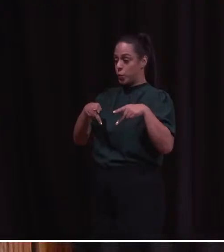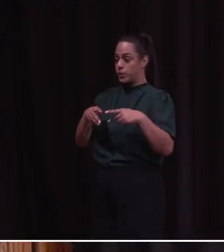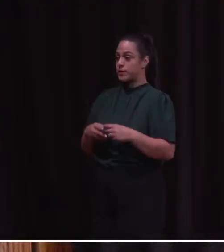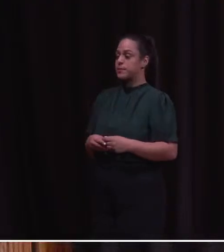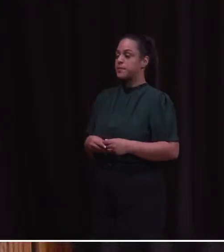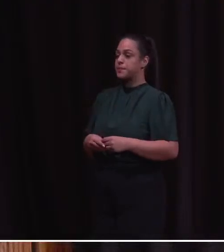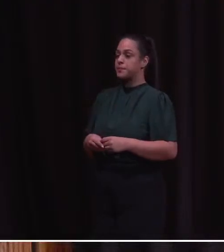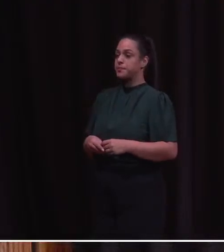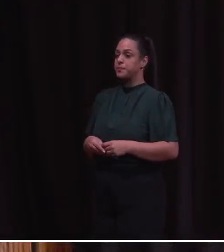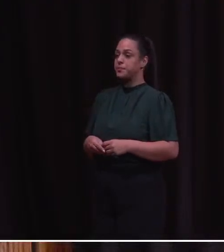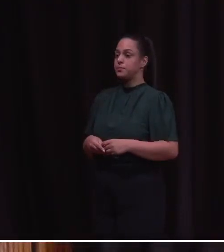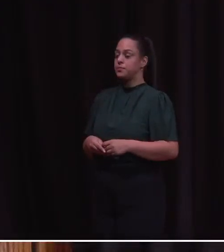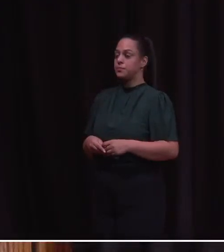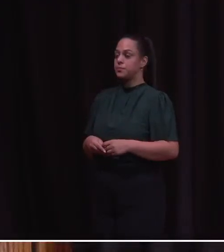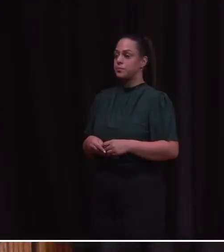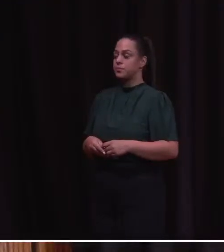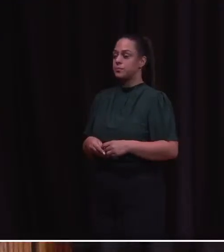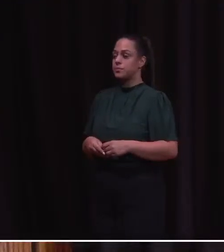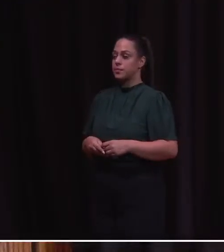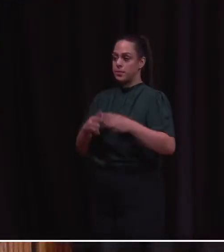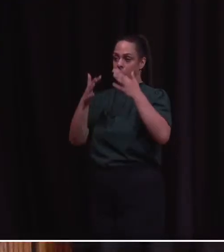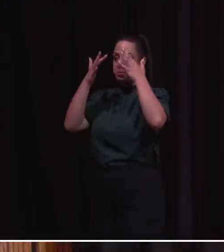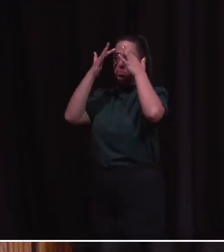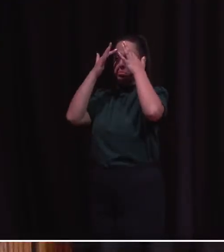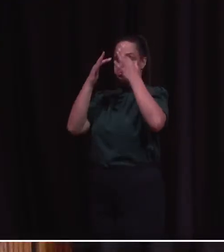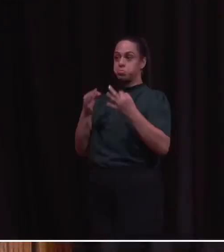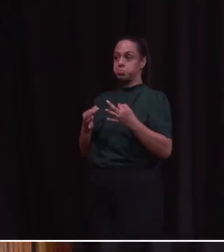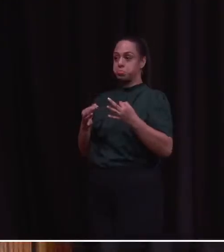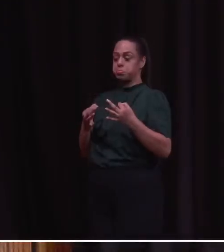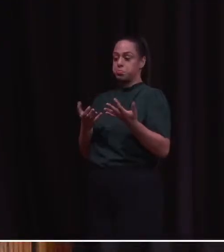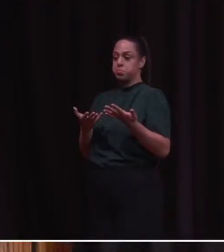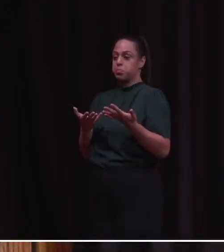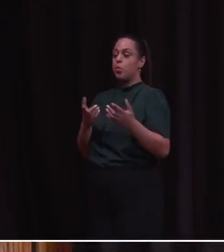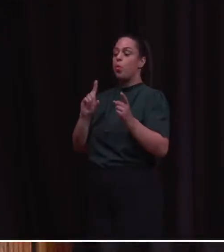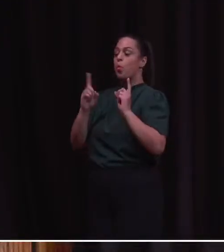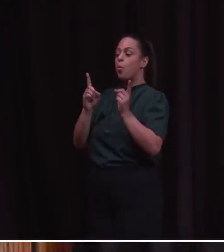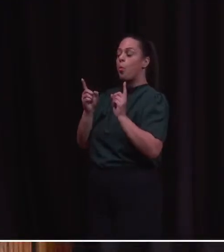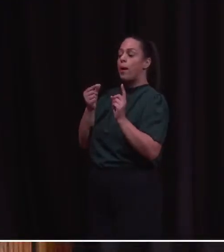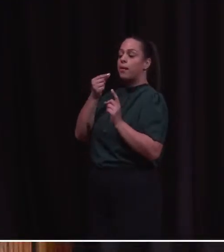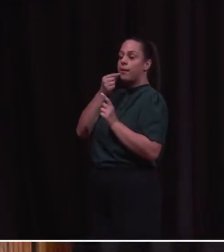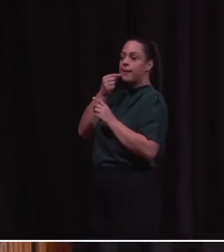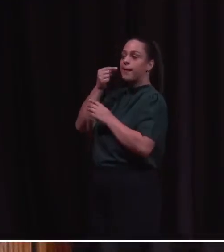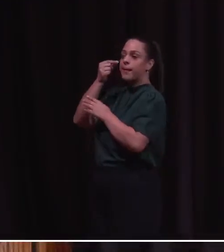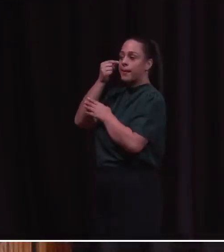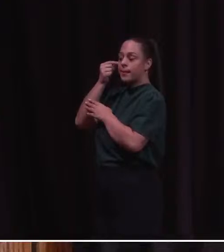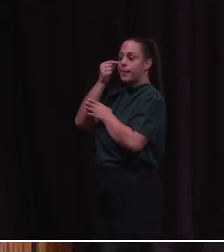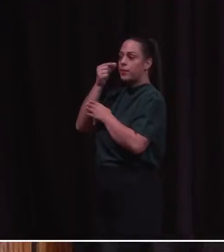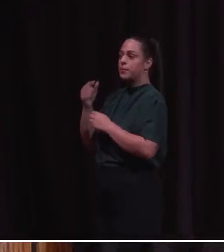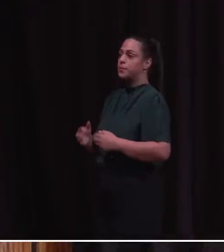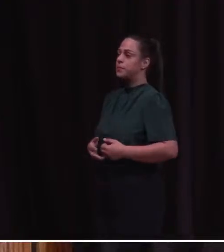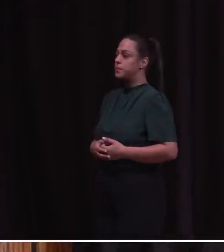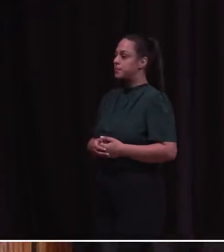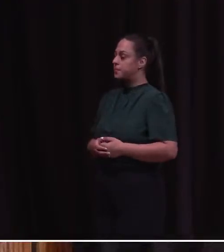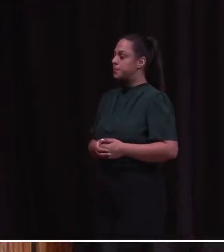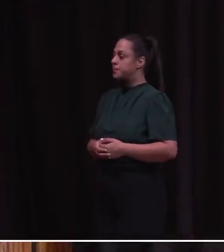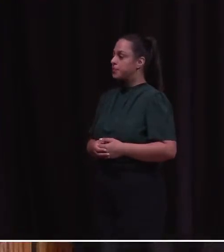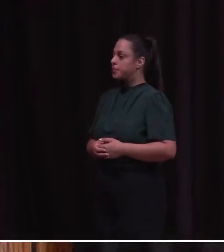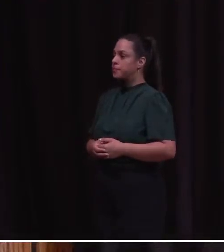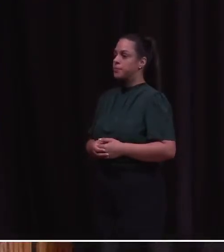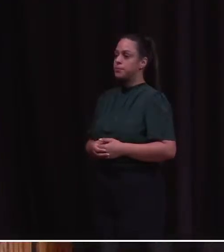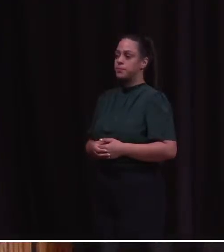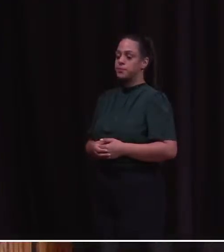gender theory prescribes risk succumbing to the old age temptation to make oneself